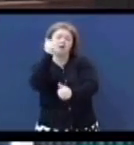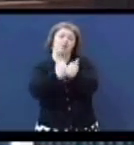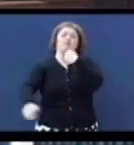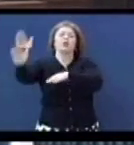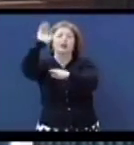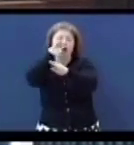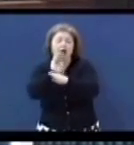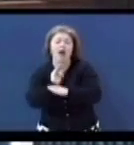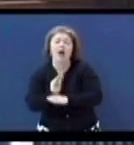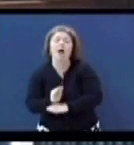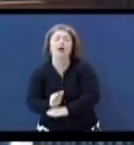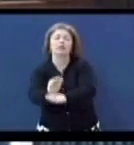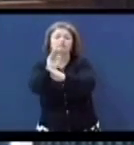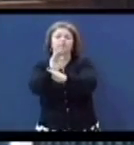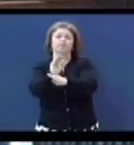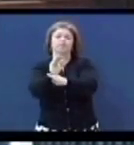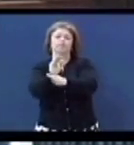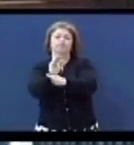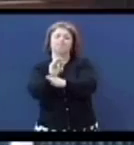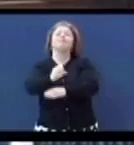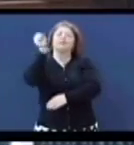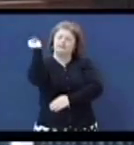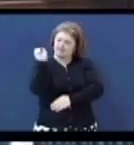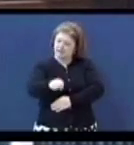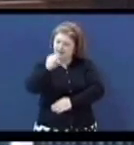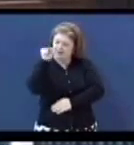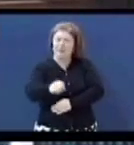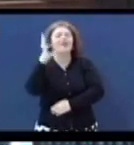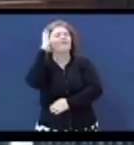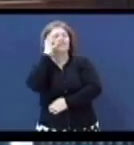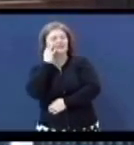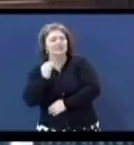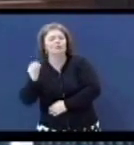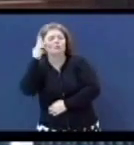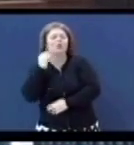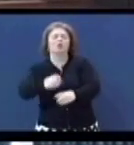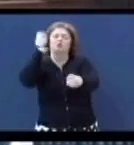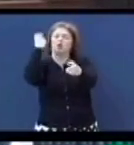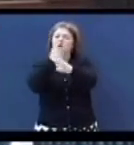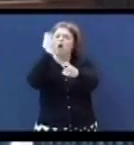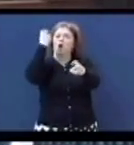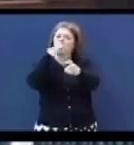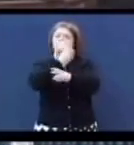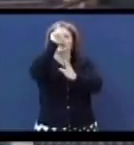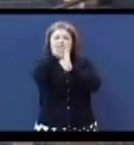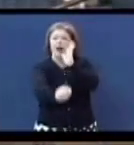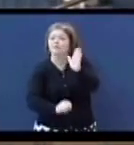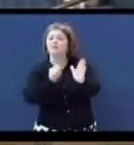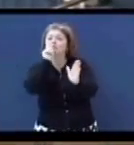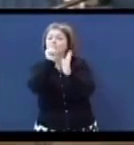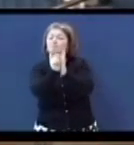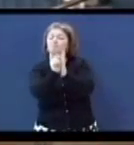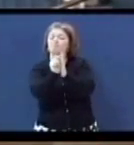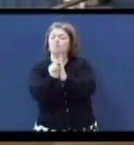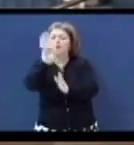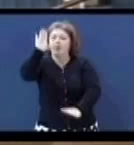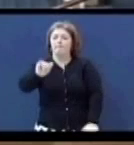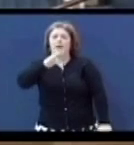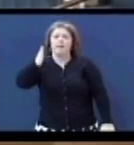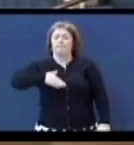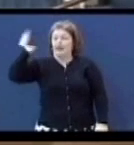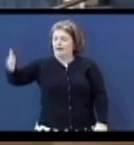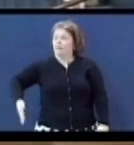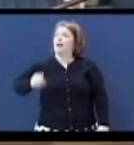Sleep each night. Sure, I've had my share of hard times. By my side,